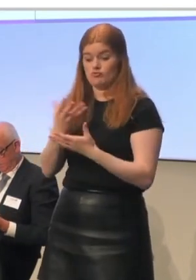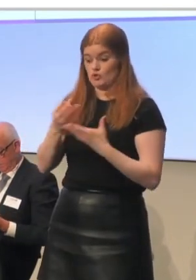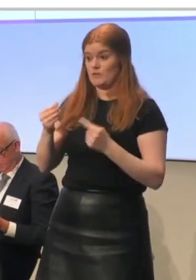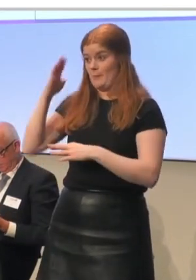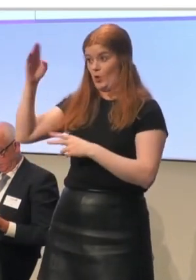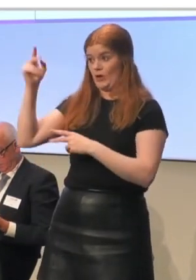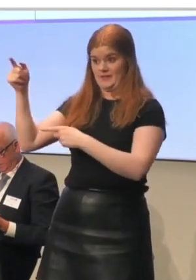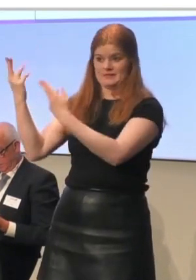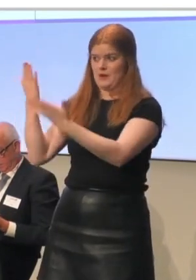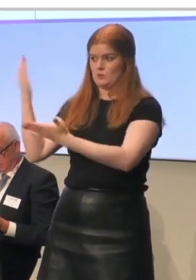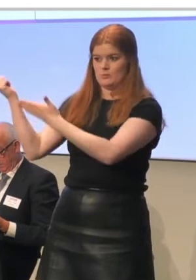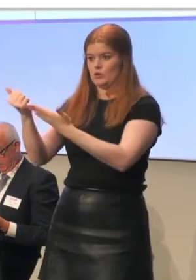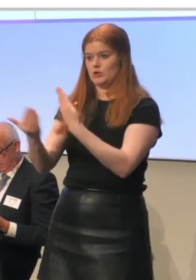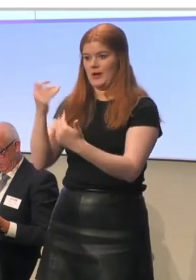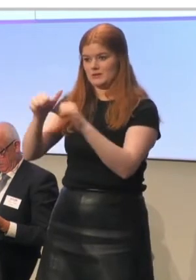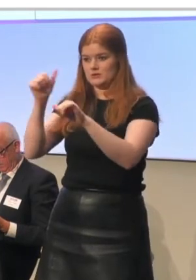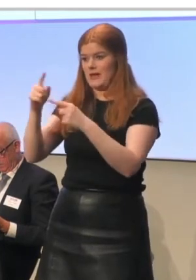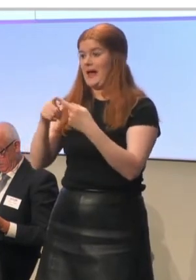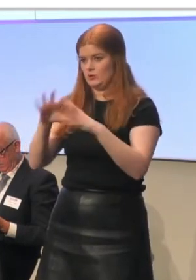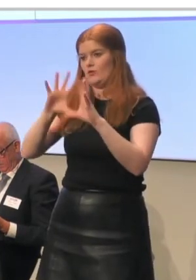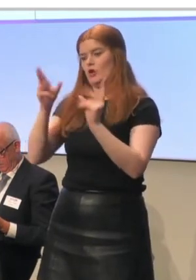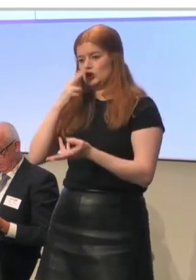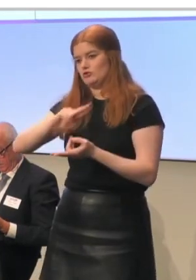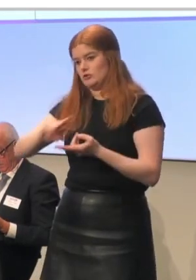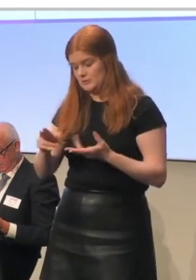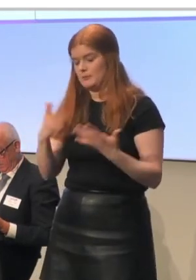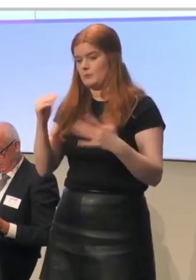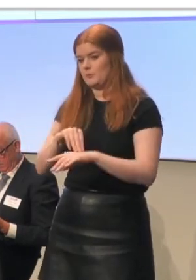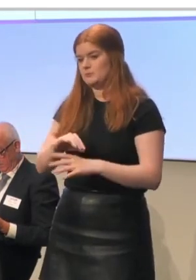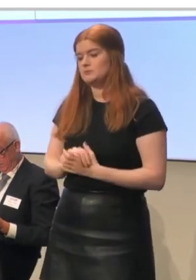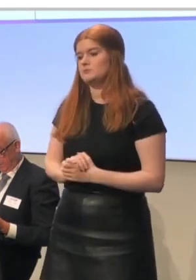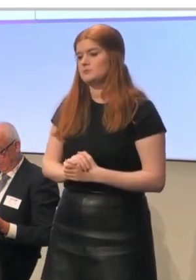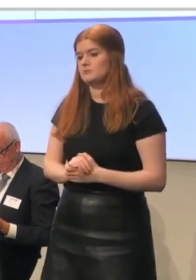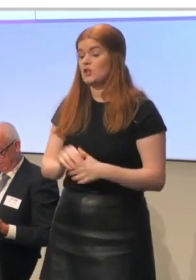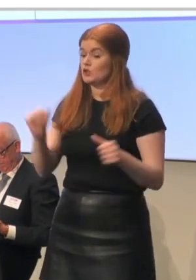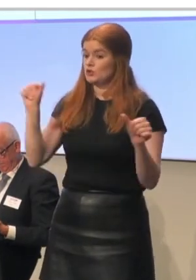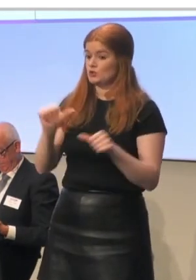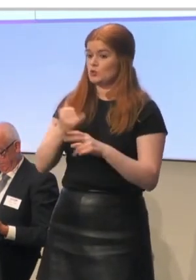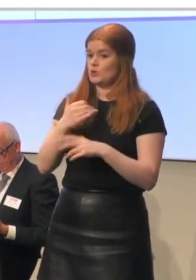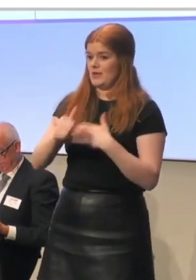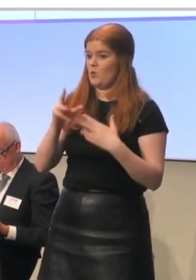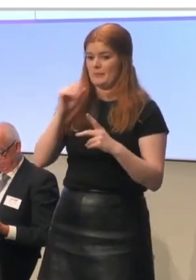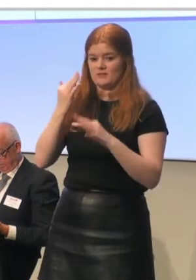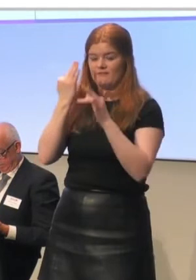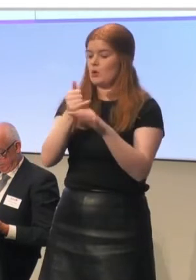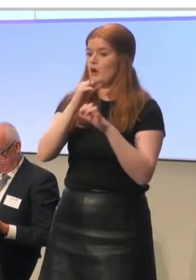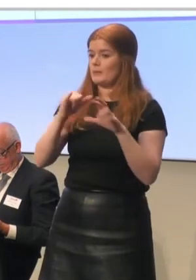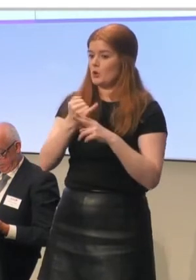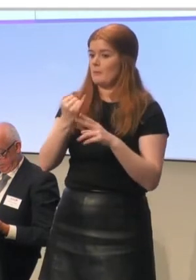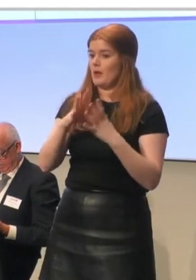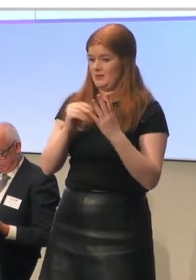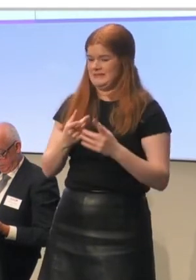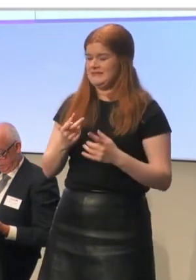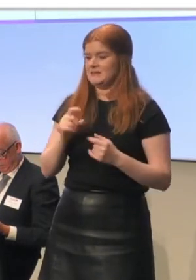need to support that young adult, and the whole area of insurance was a big one. The shorter school day, because they follow the primary model, was seen to create challenges